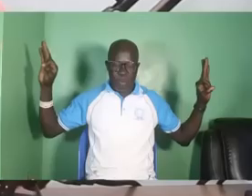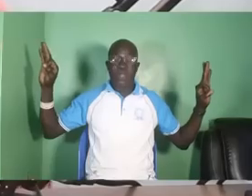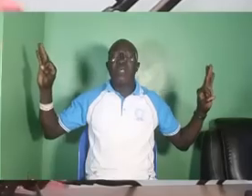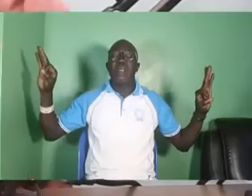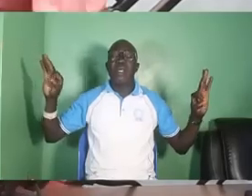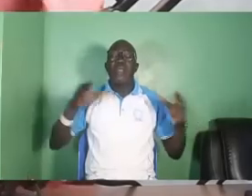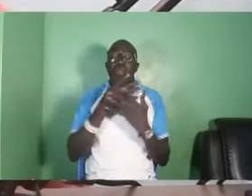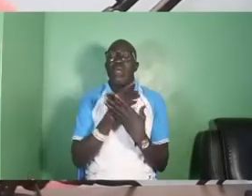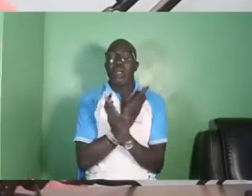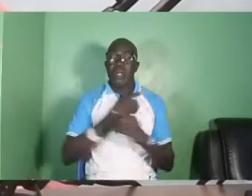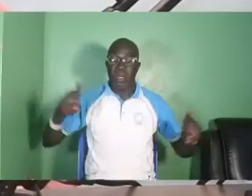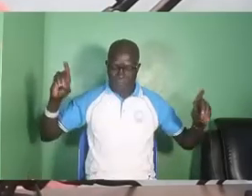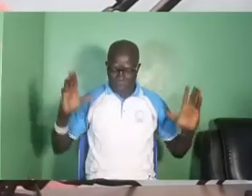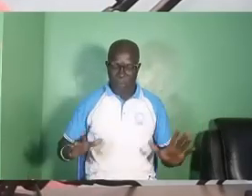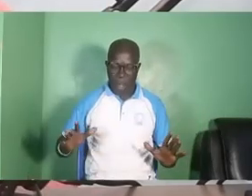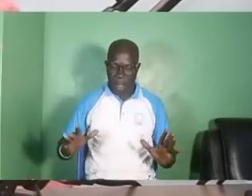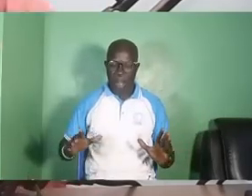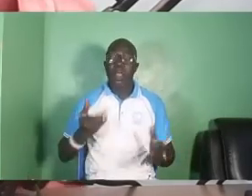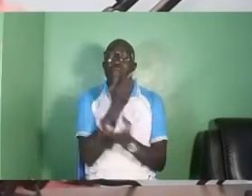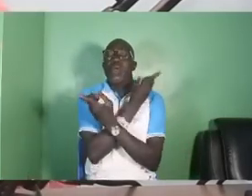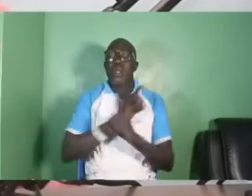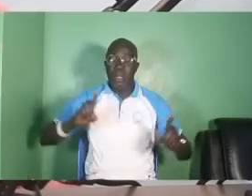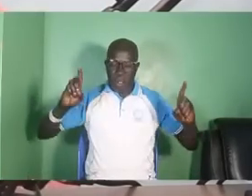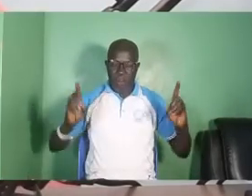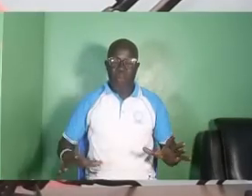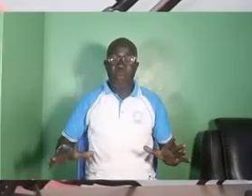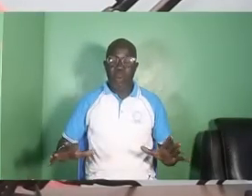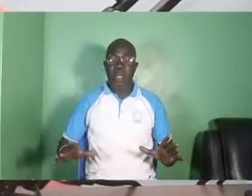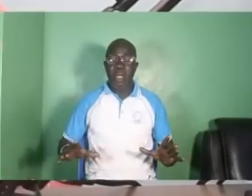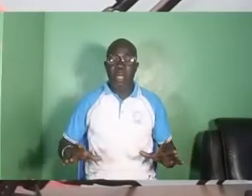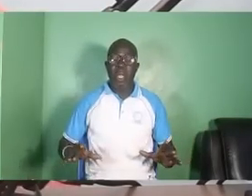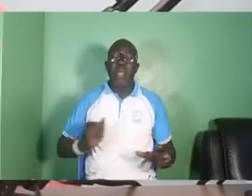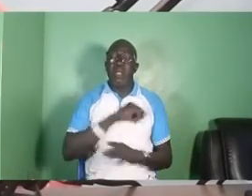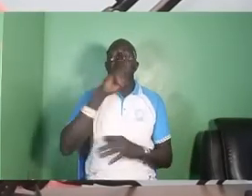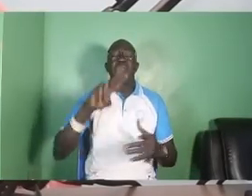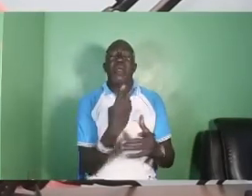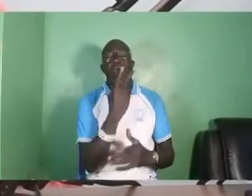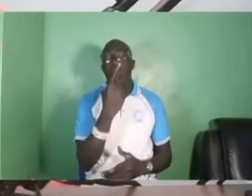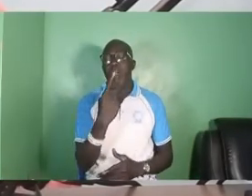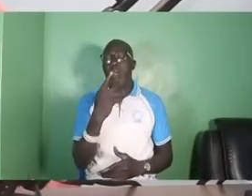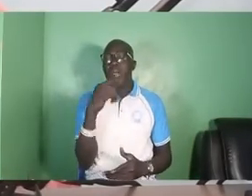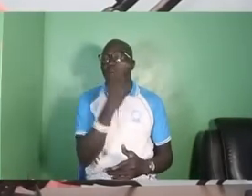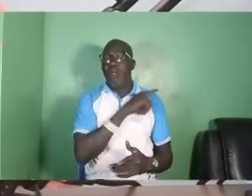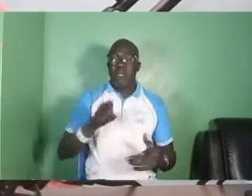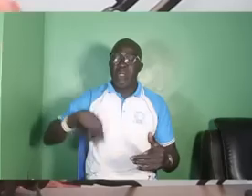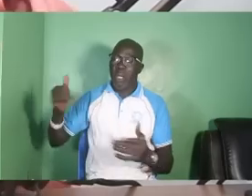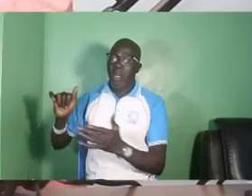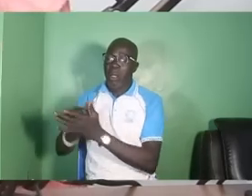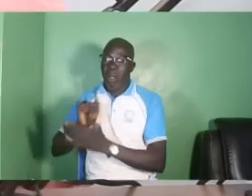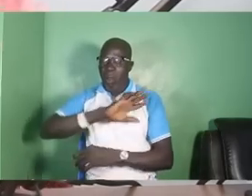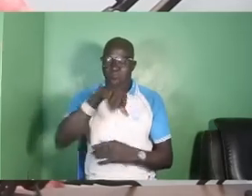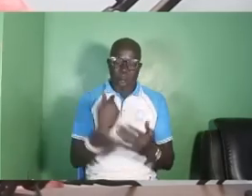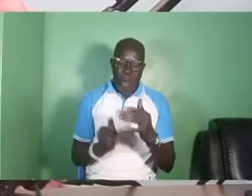I do a shit. That deliver. I do a shit. The second one, the last,